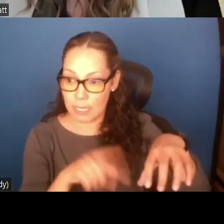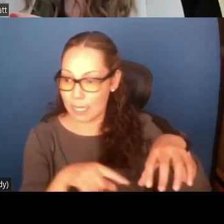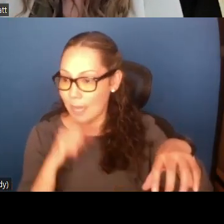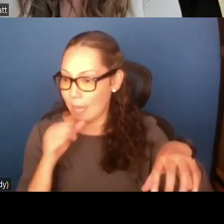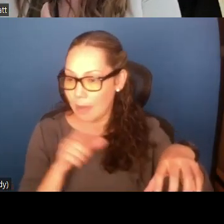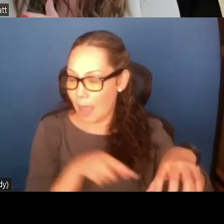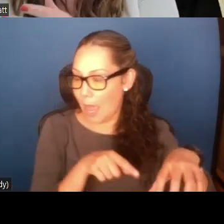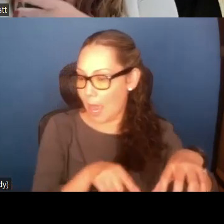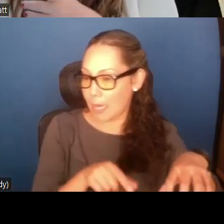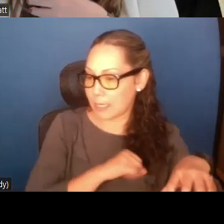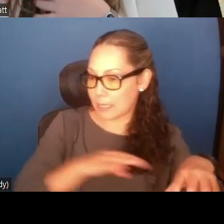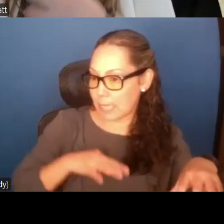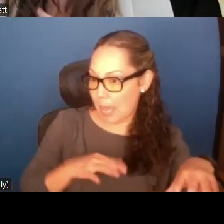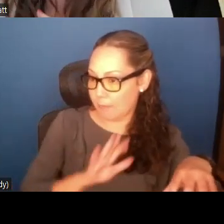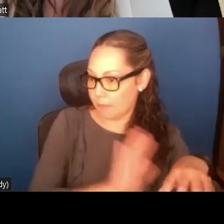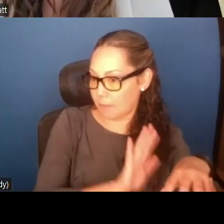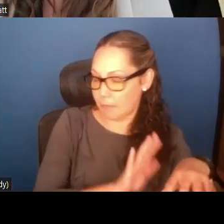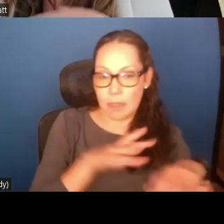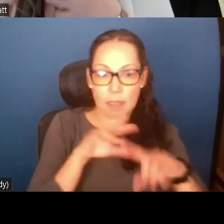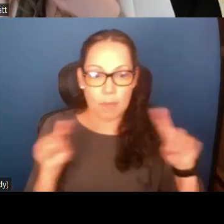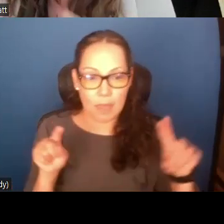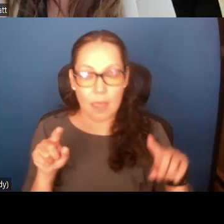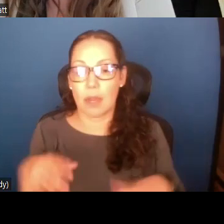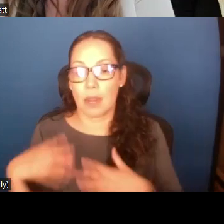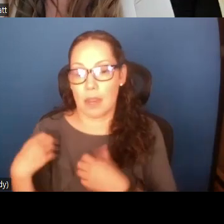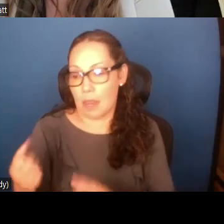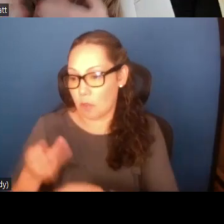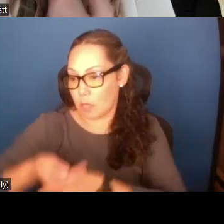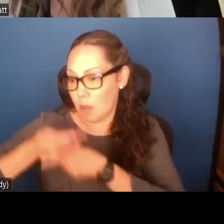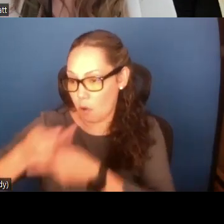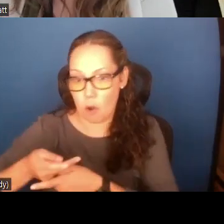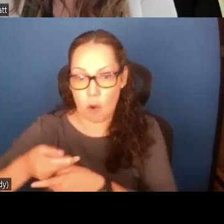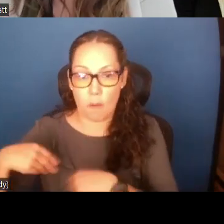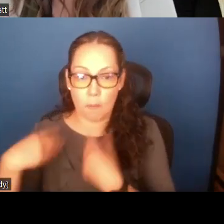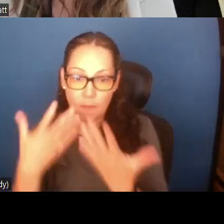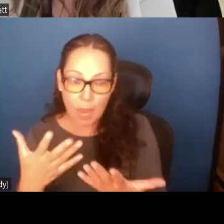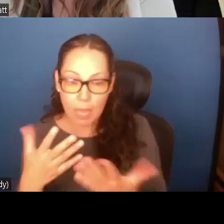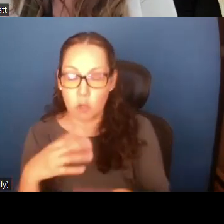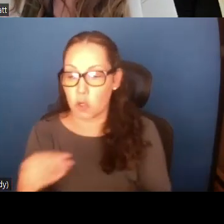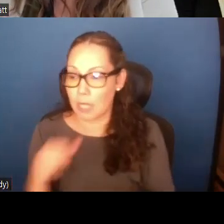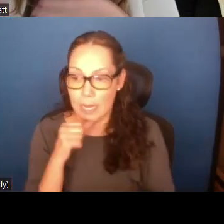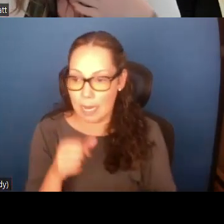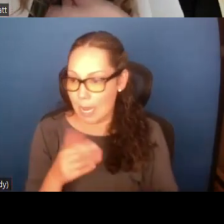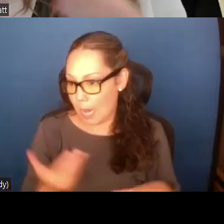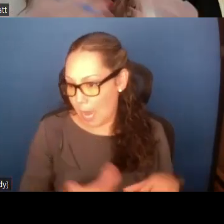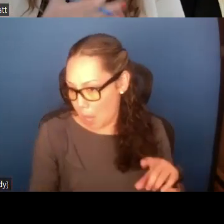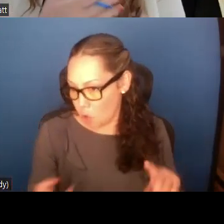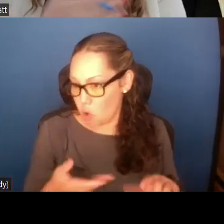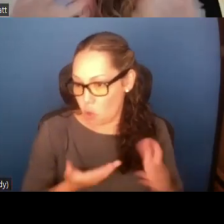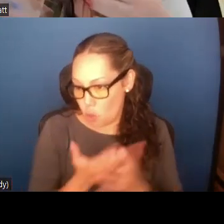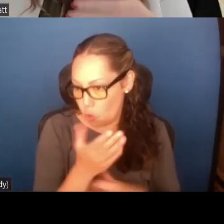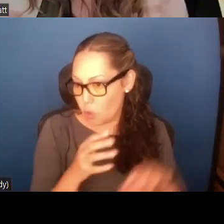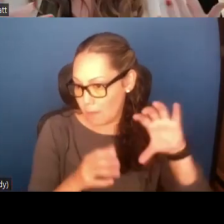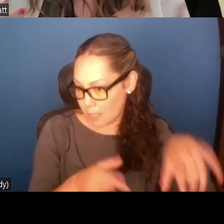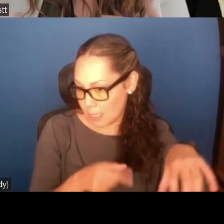another category around healthcare providers, service providers that are not employed by the facility and their access, and acknowledging those